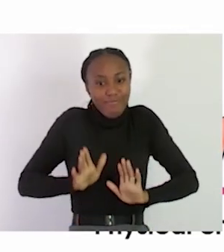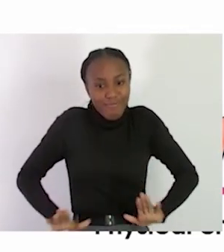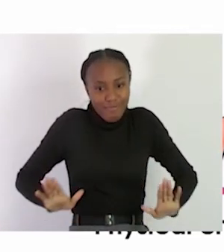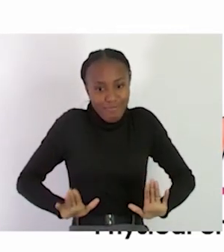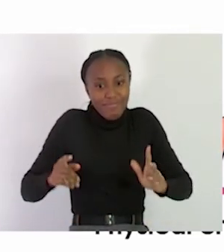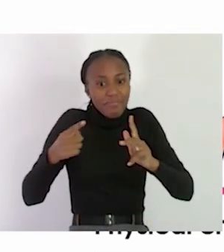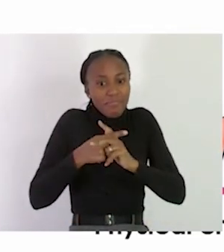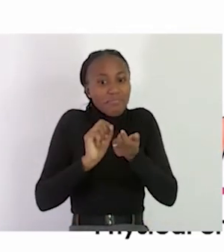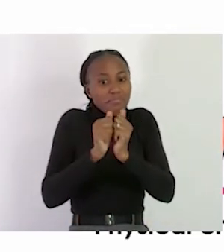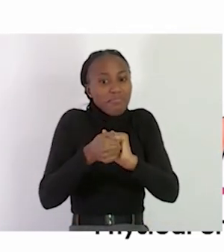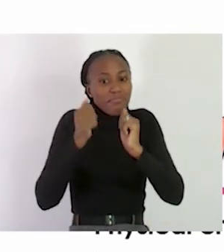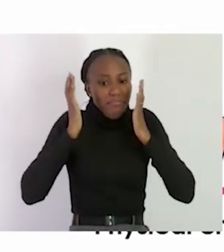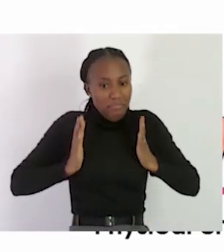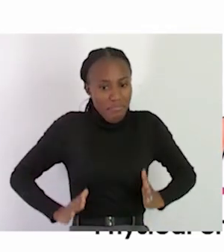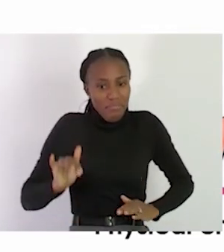in girls.